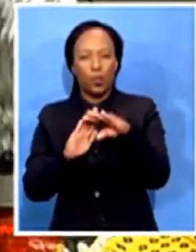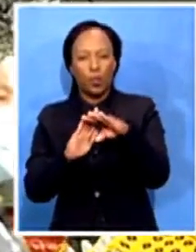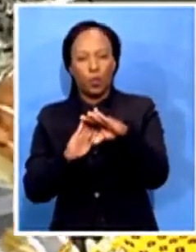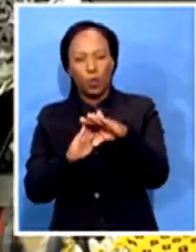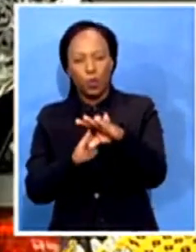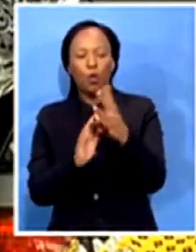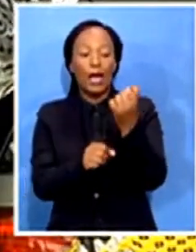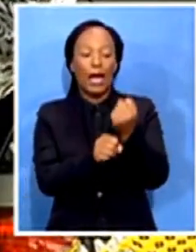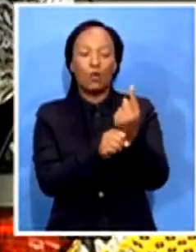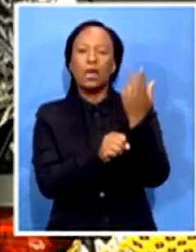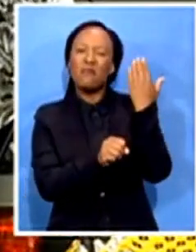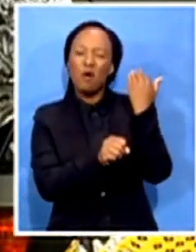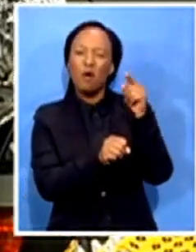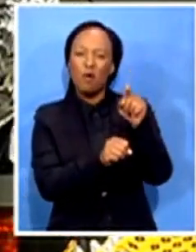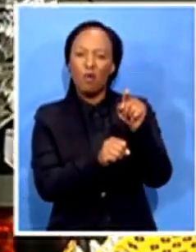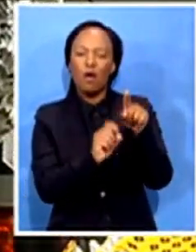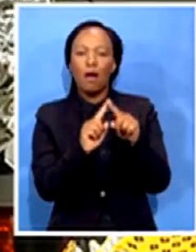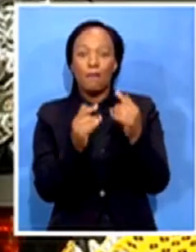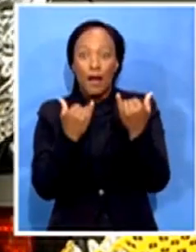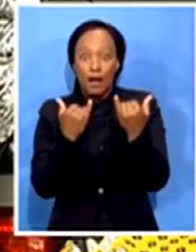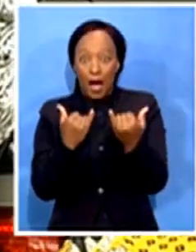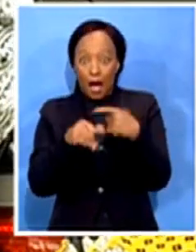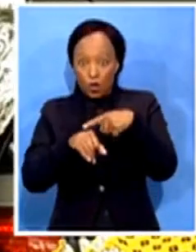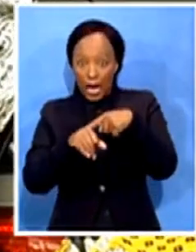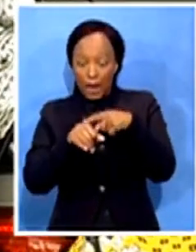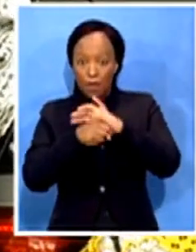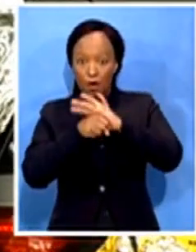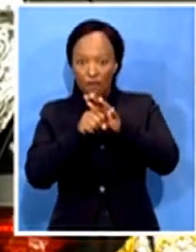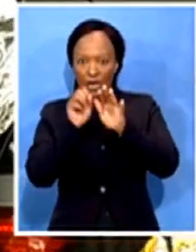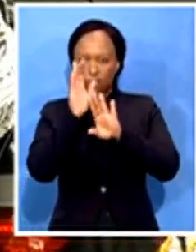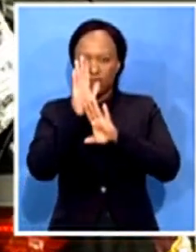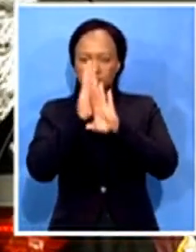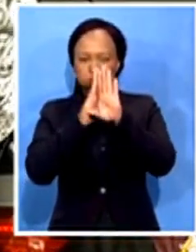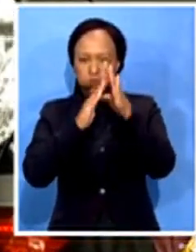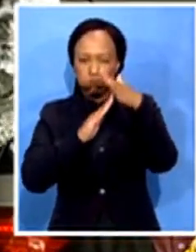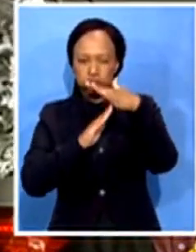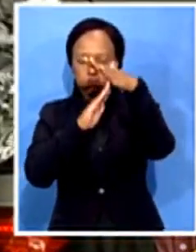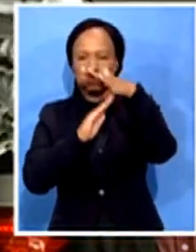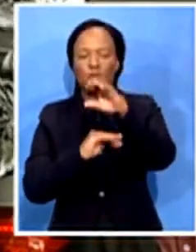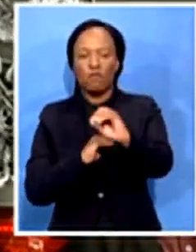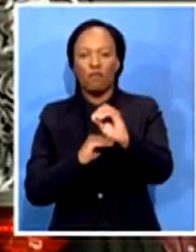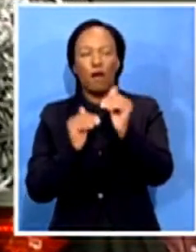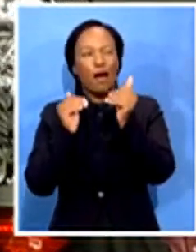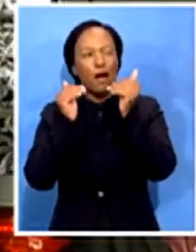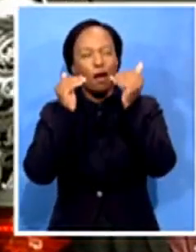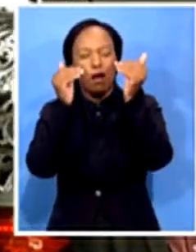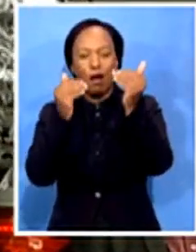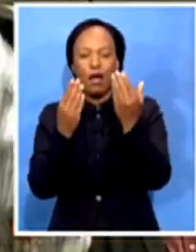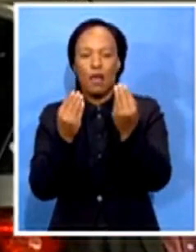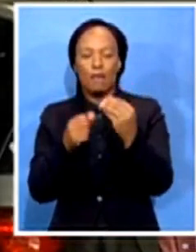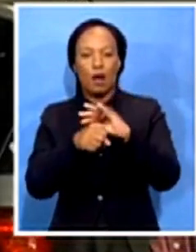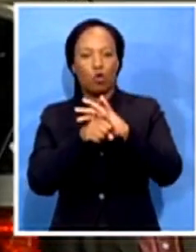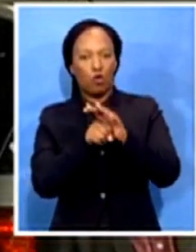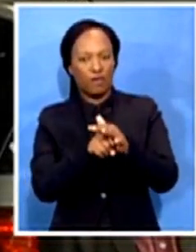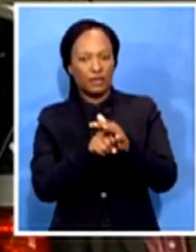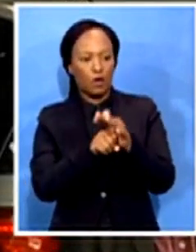at the peak, the highest number of people we lost to COVID in one day at the peak in